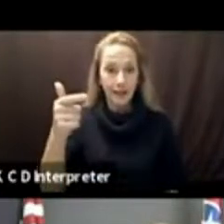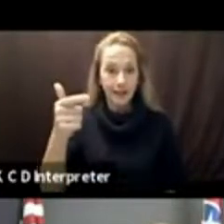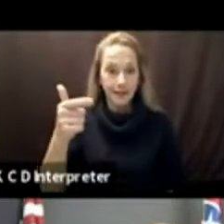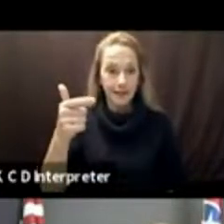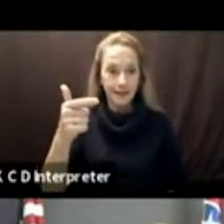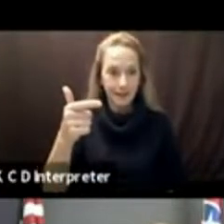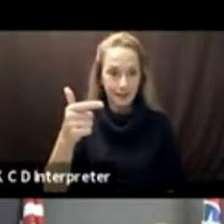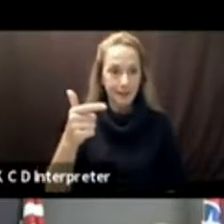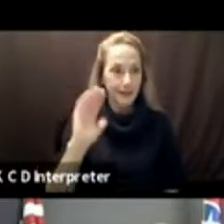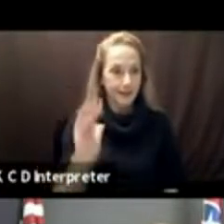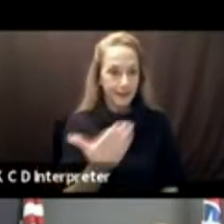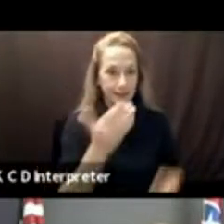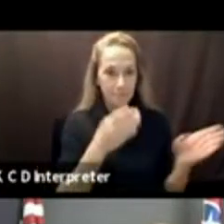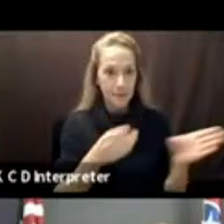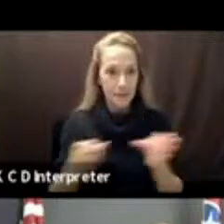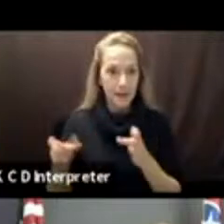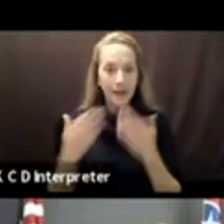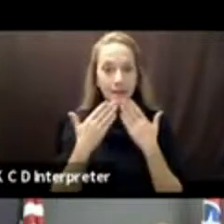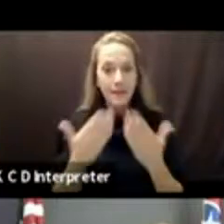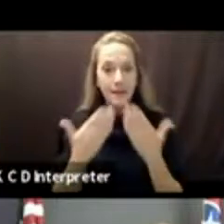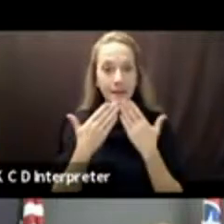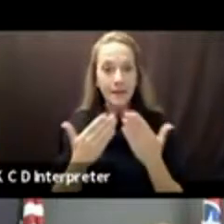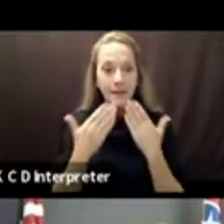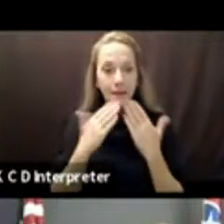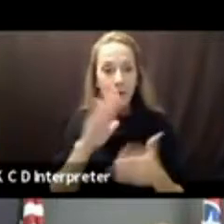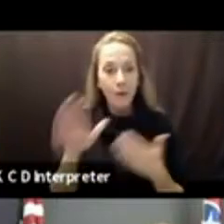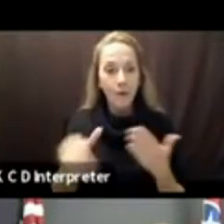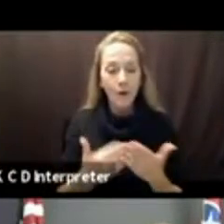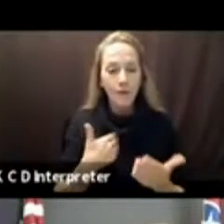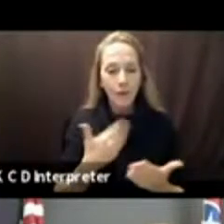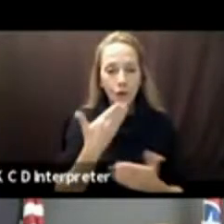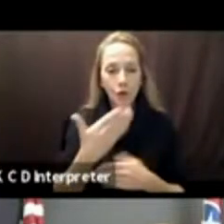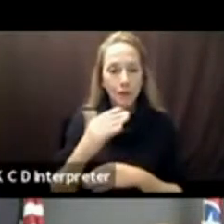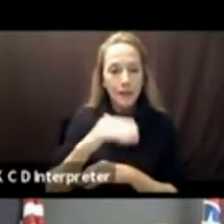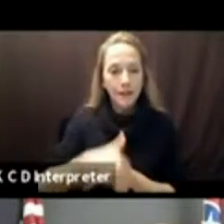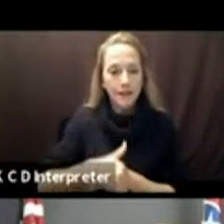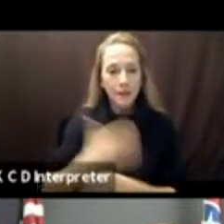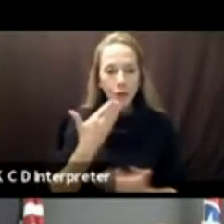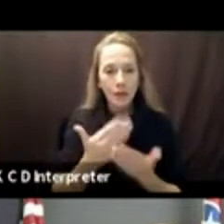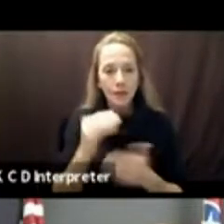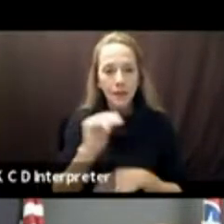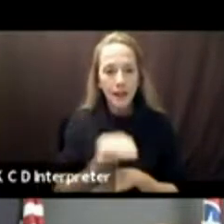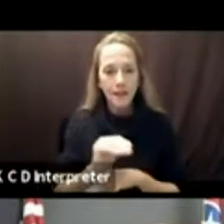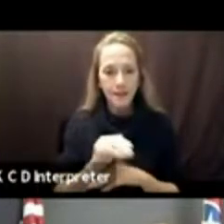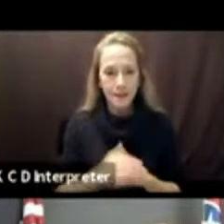Sounds like a plan. Thanks, everybody. Have a good evening and good night.